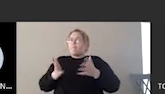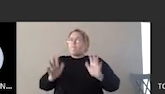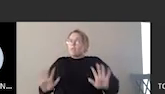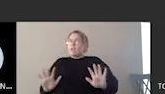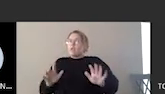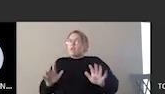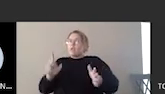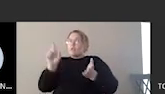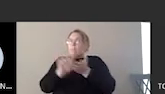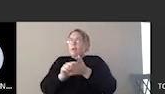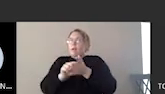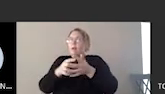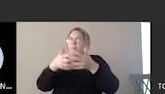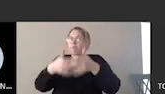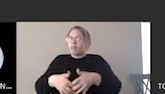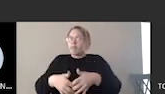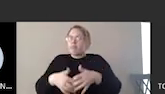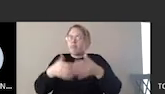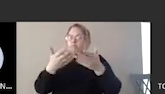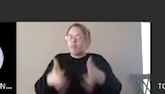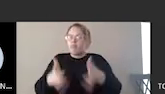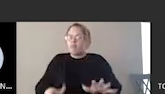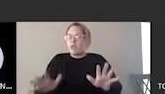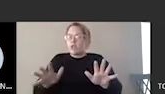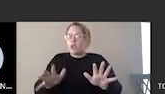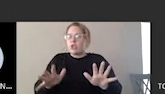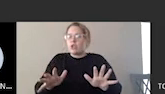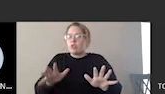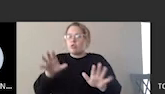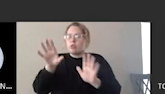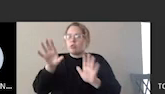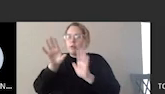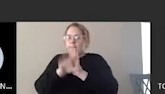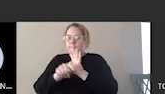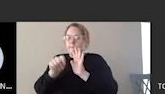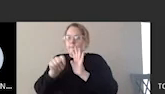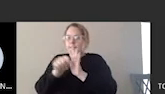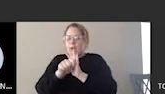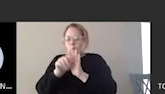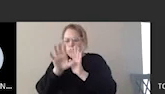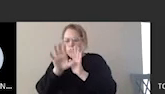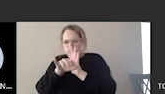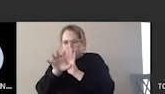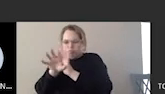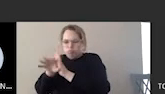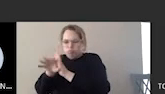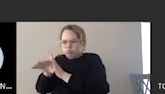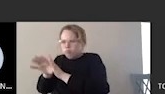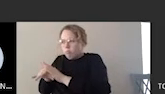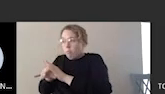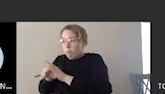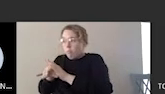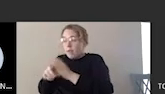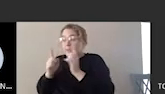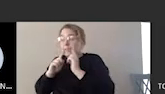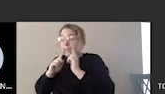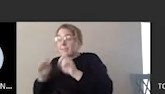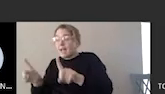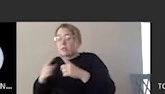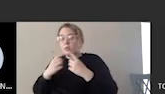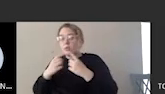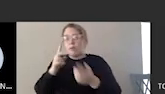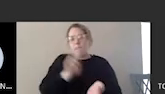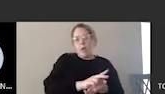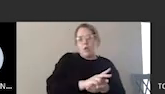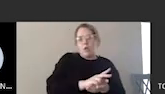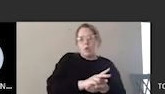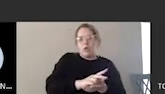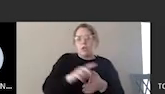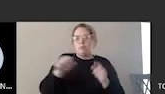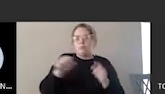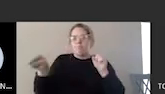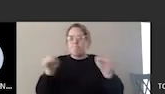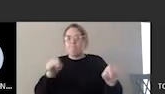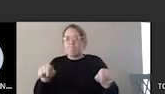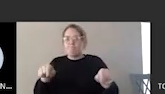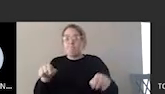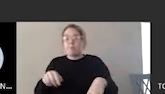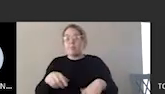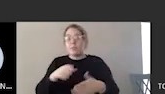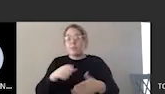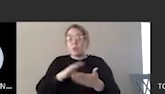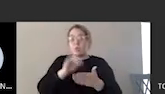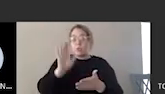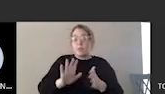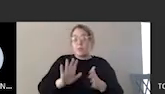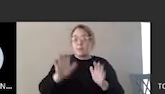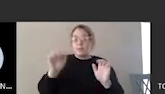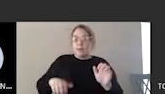live video of the objects at the point of failure, then put them in this kind of structure, and the students can check can go through the